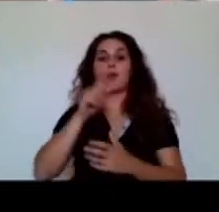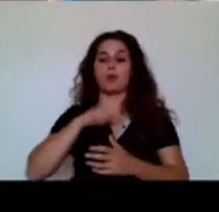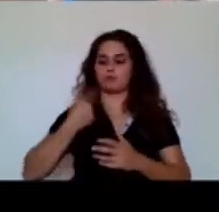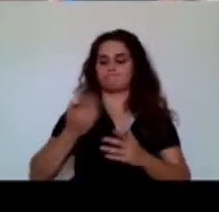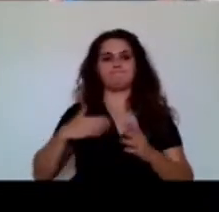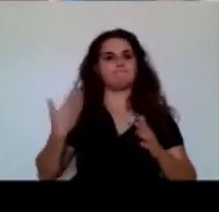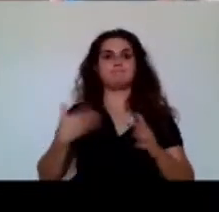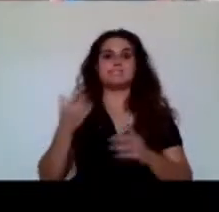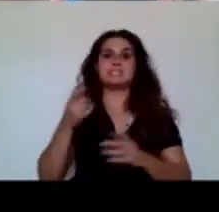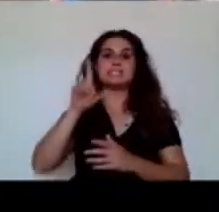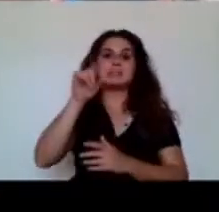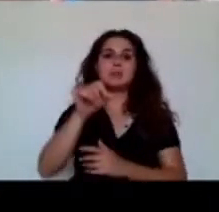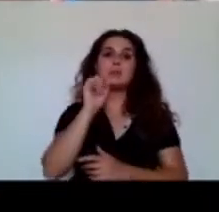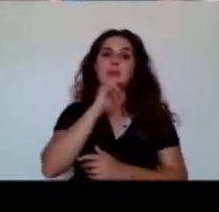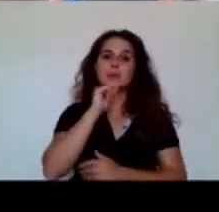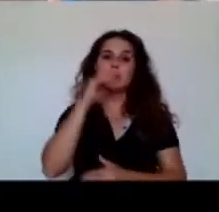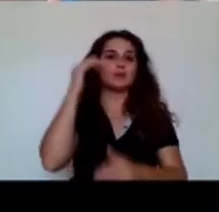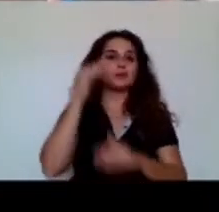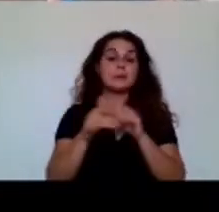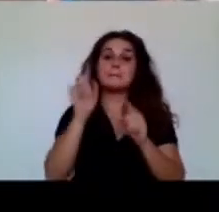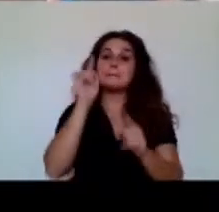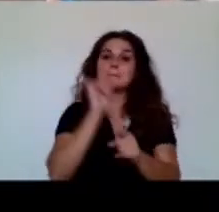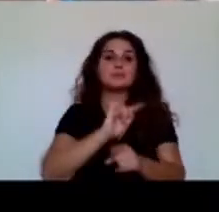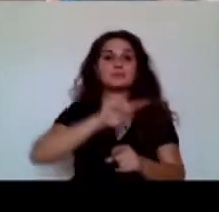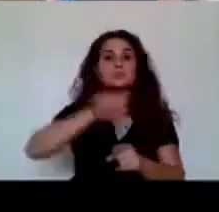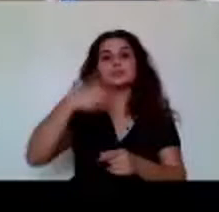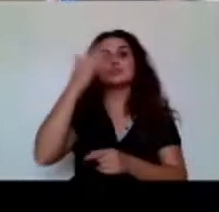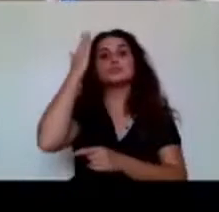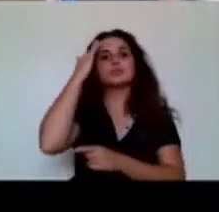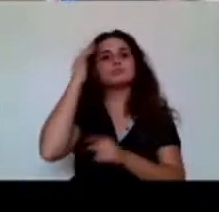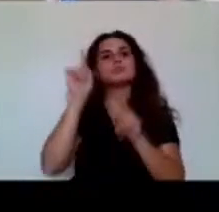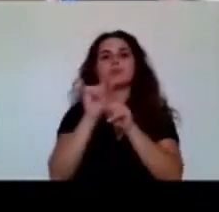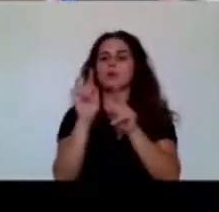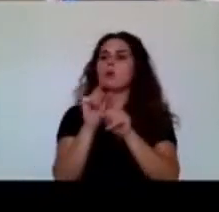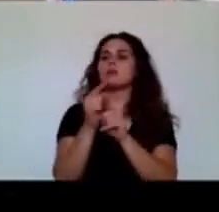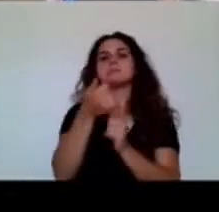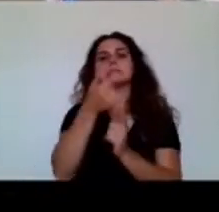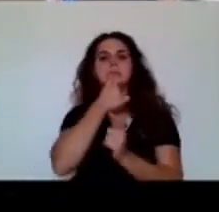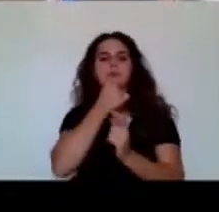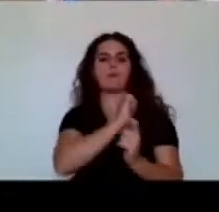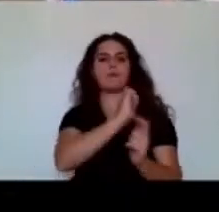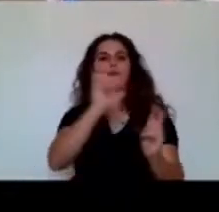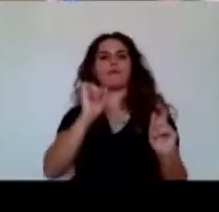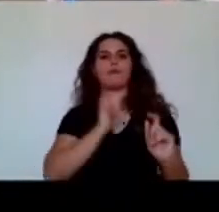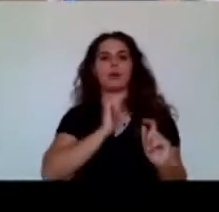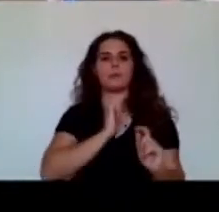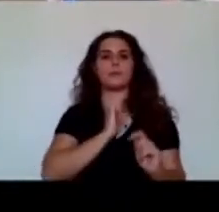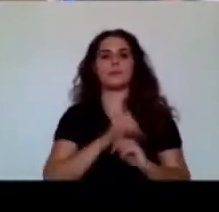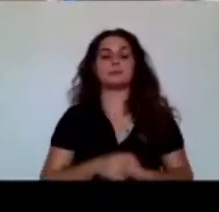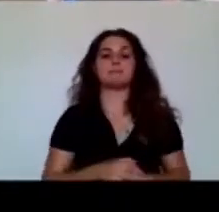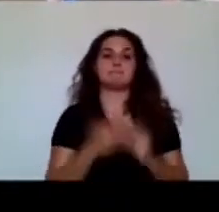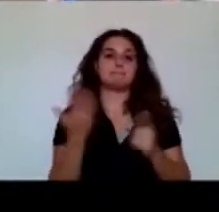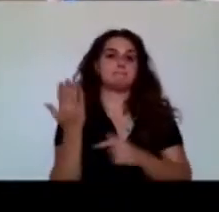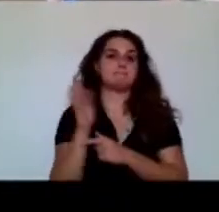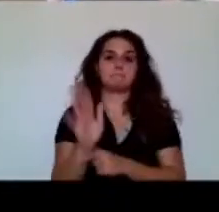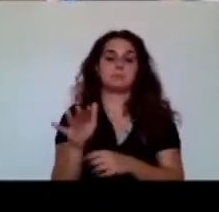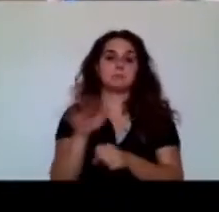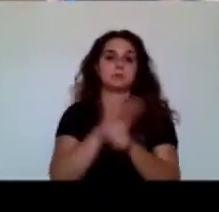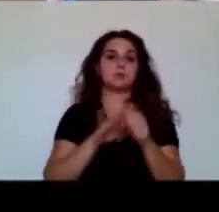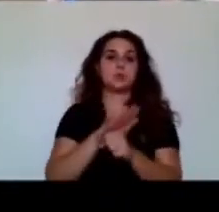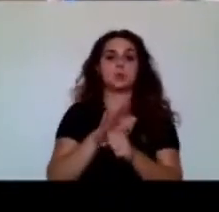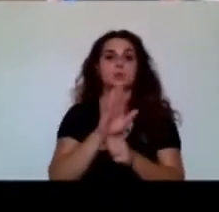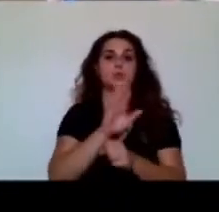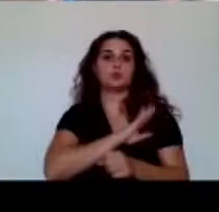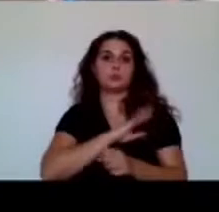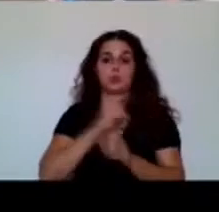And importantly, this can happen even when we think we're compensating for them, like was the case in that last experiment where